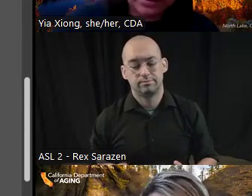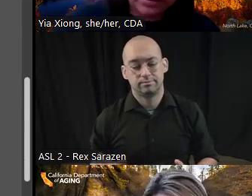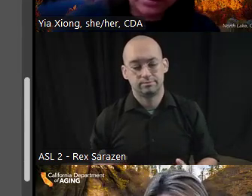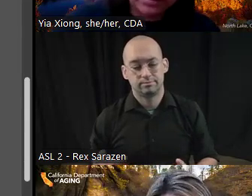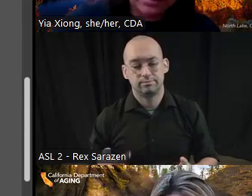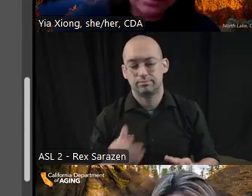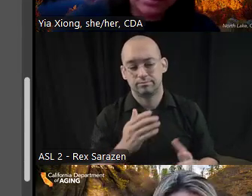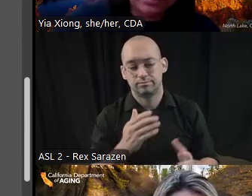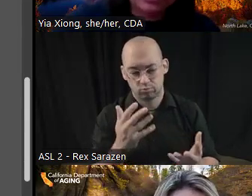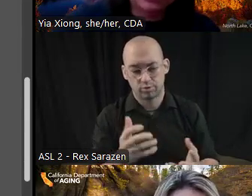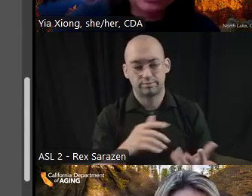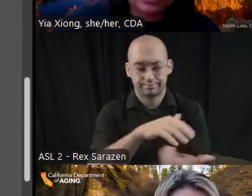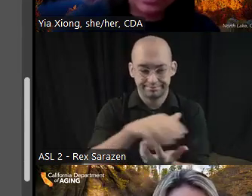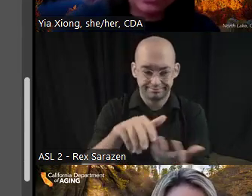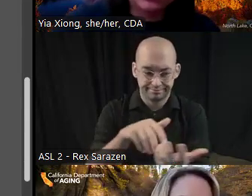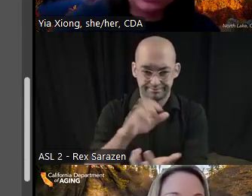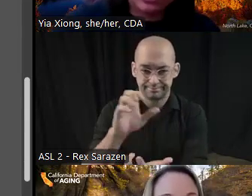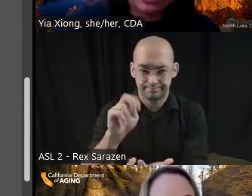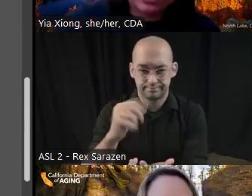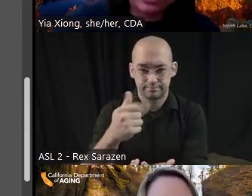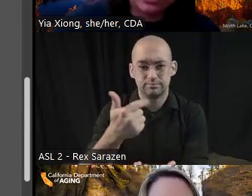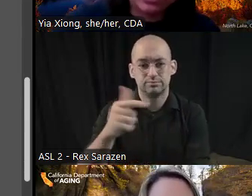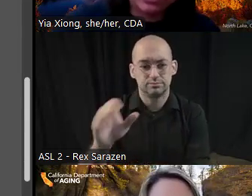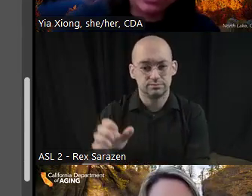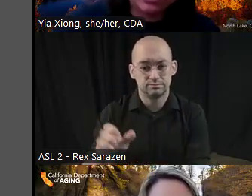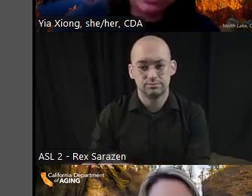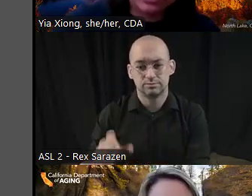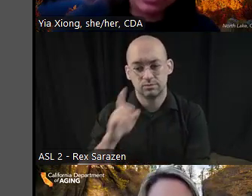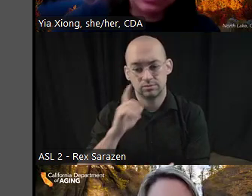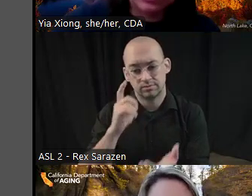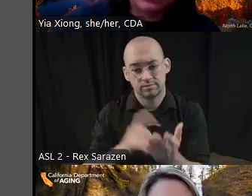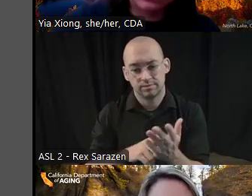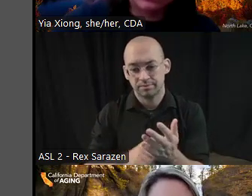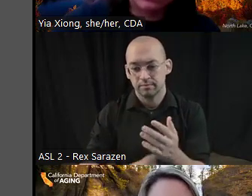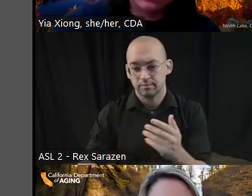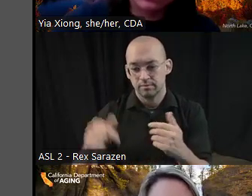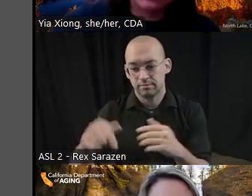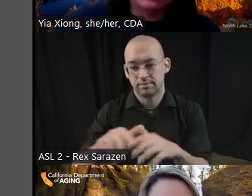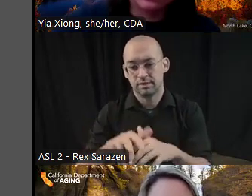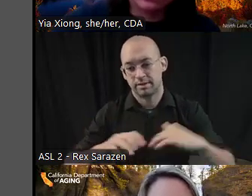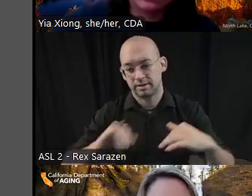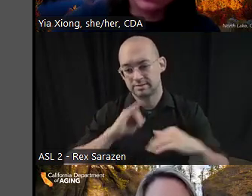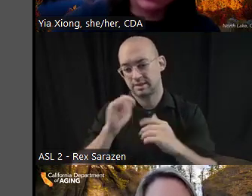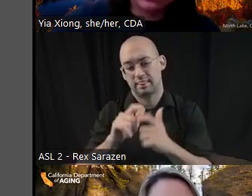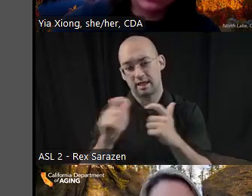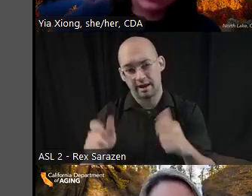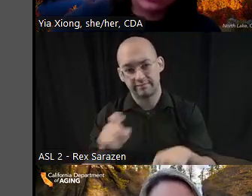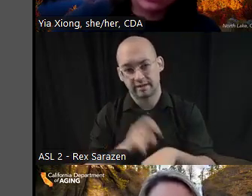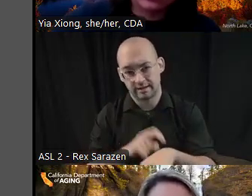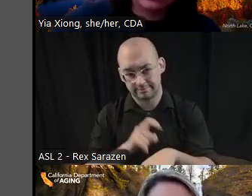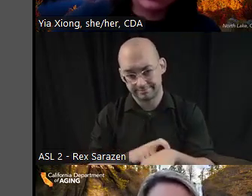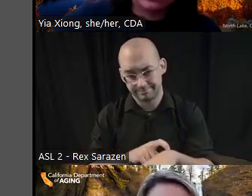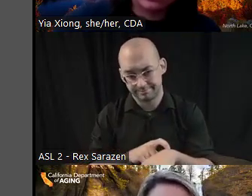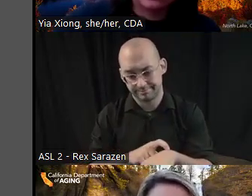we recognize that being on these committees is a significant time commitment. And so we want to make sure